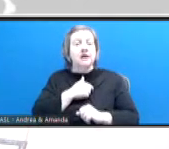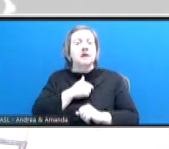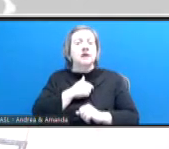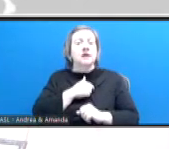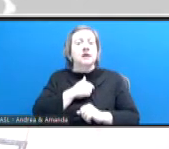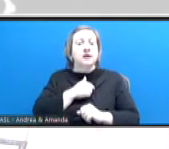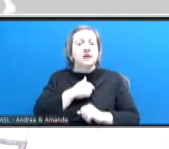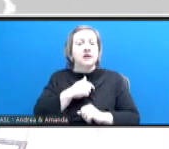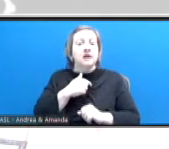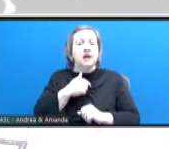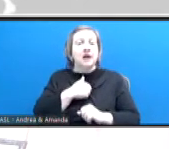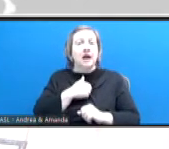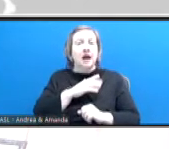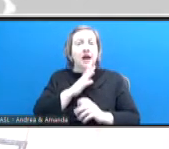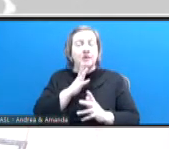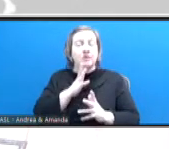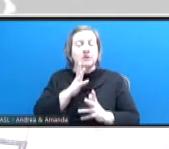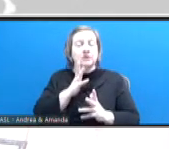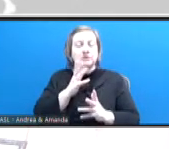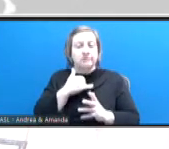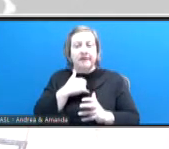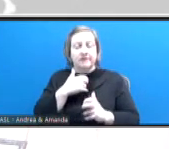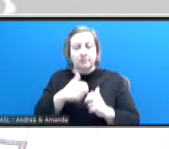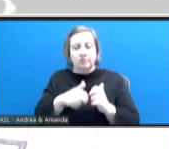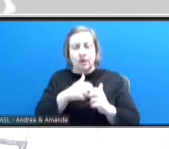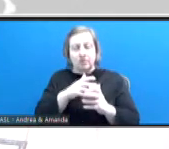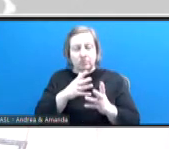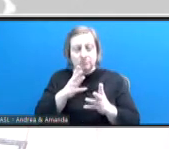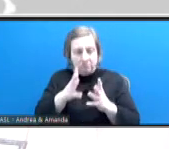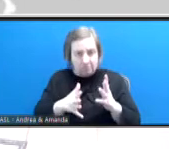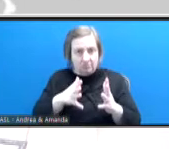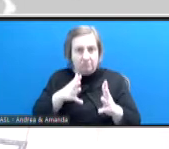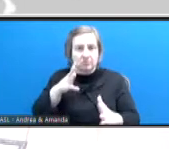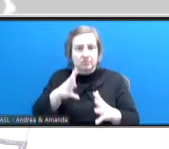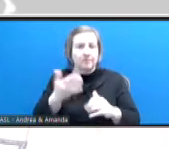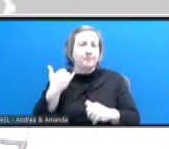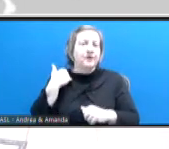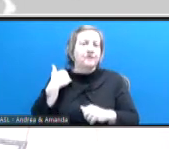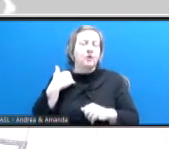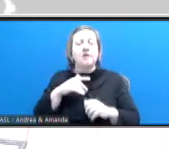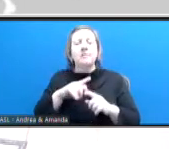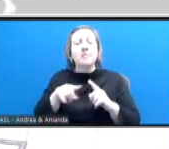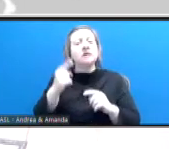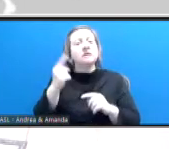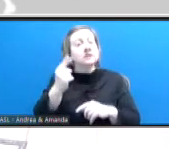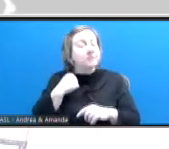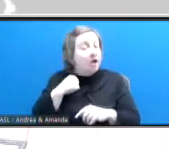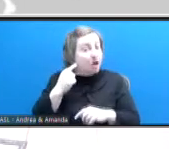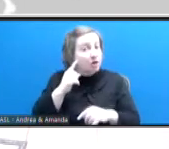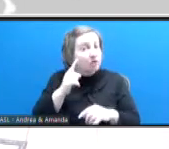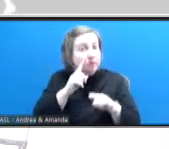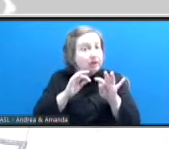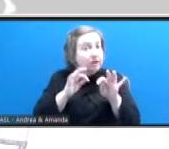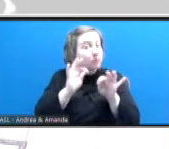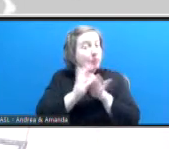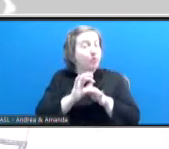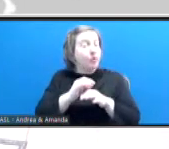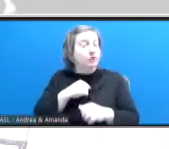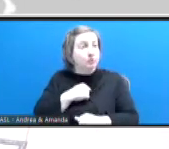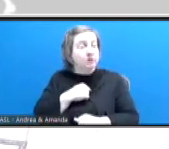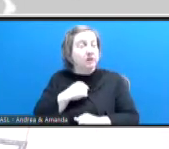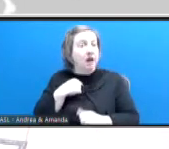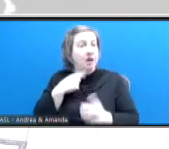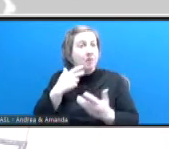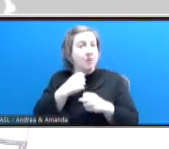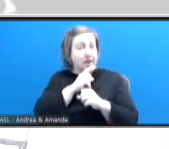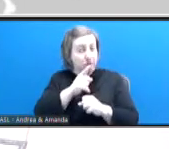I was chopping in and out earlier, having some lag problems. But one thing I heard that was really important to me, and I wanted to make sure